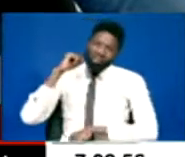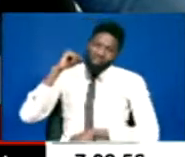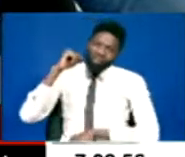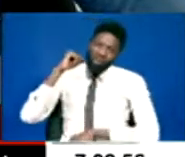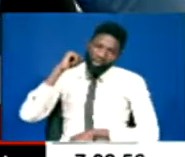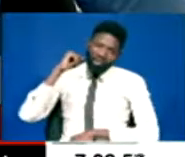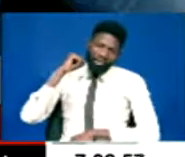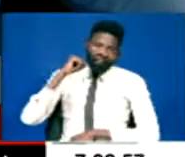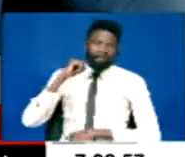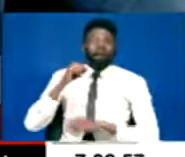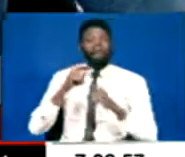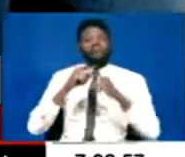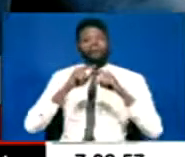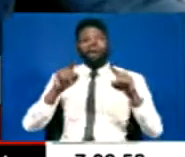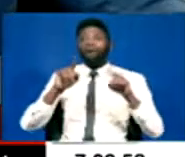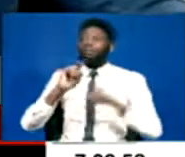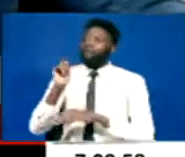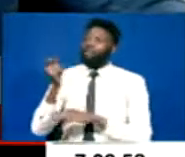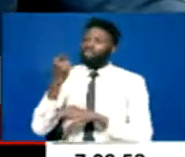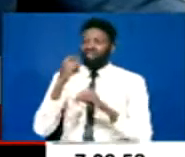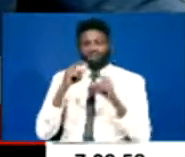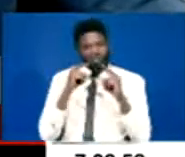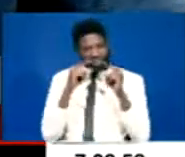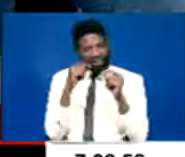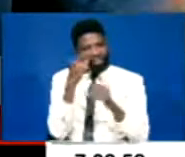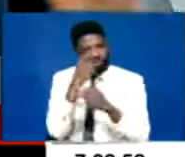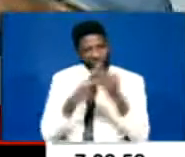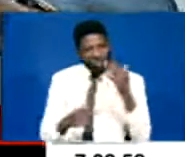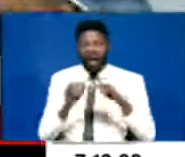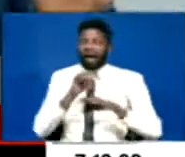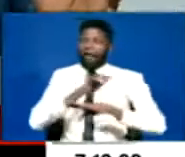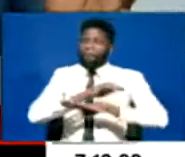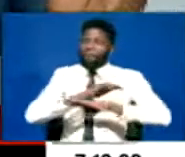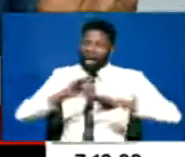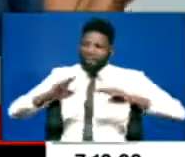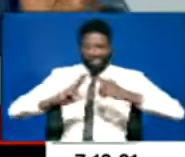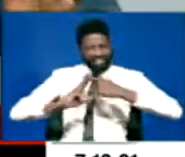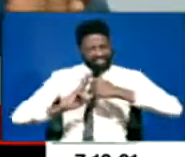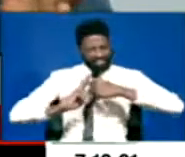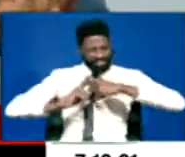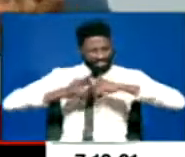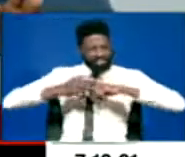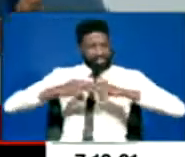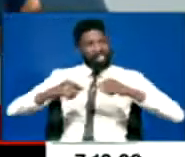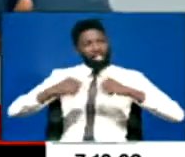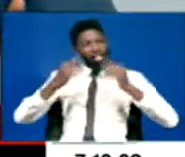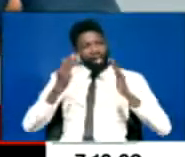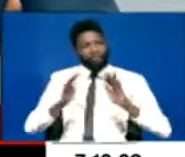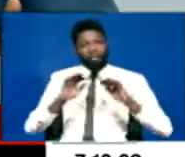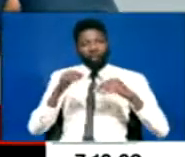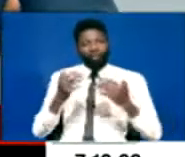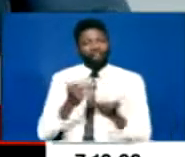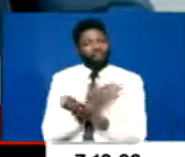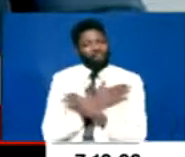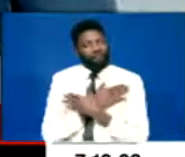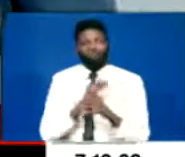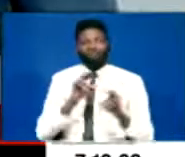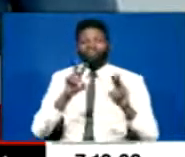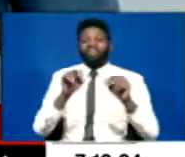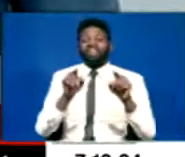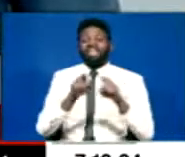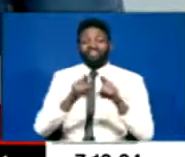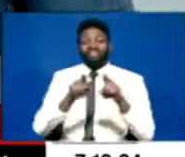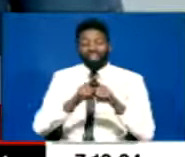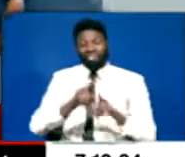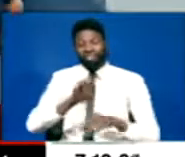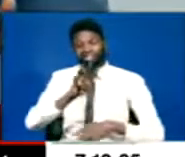told there are no permanent enemies, no permanent friends. So today, even the last 48 hours remaining is a long time